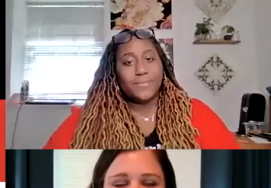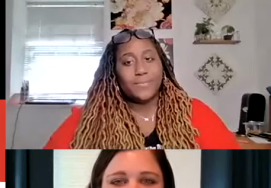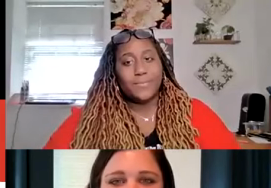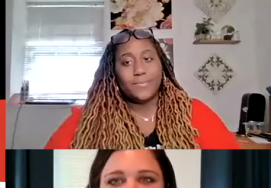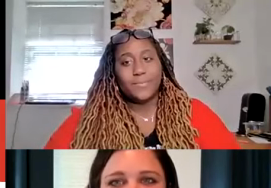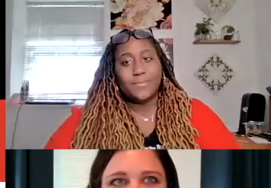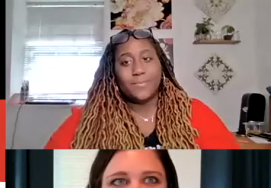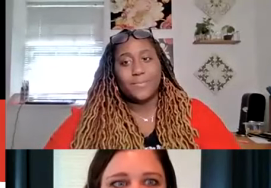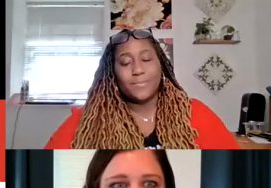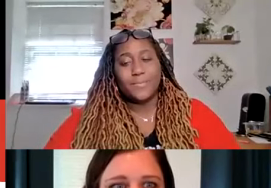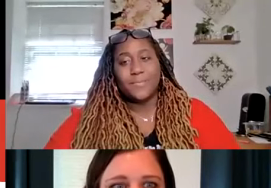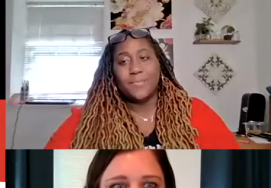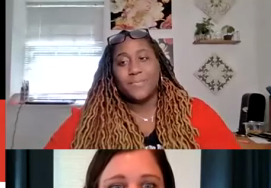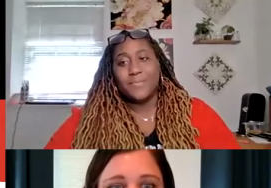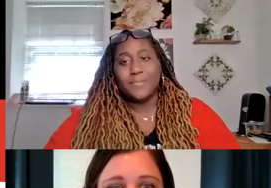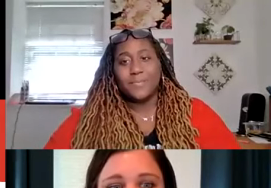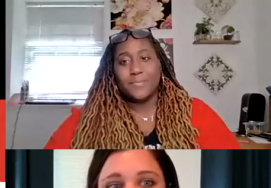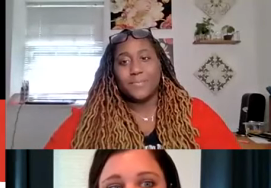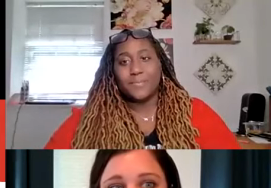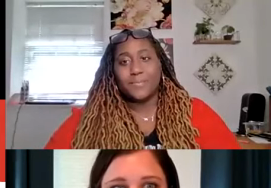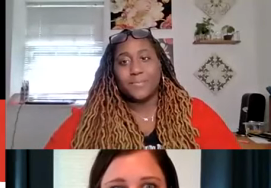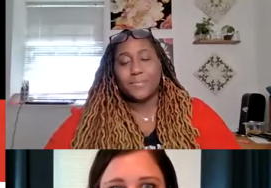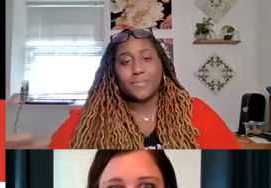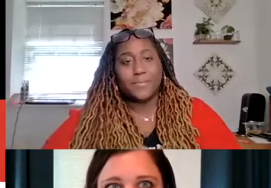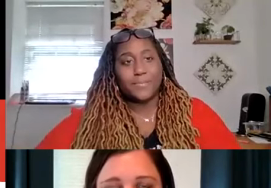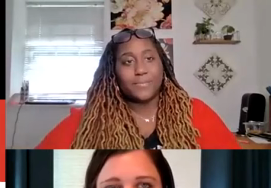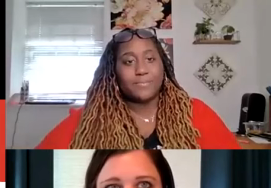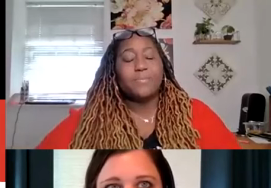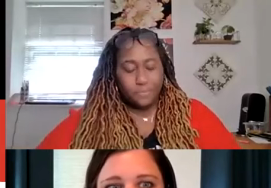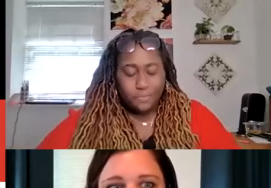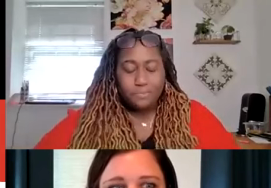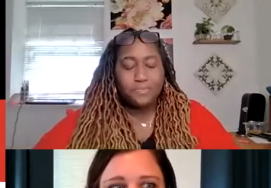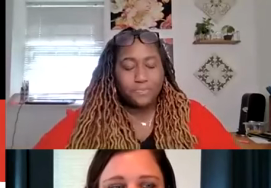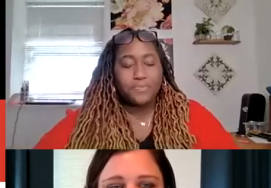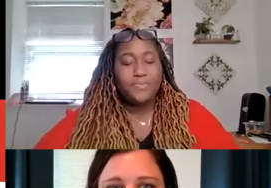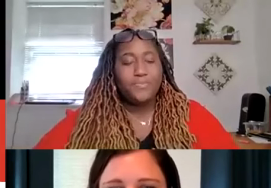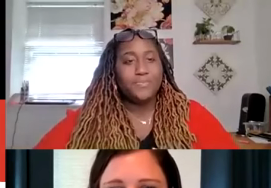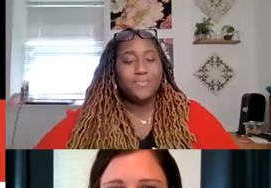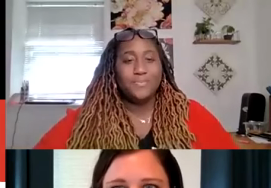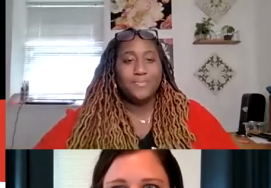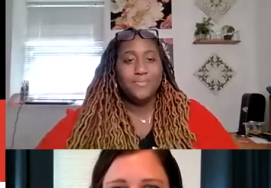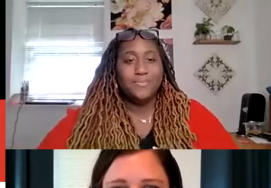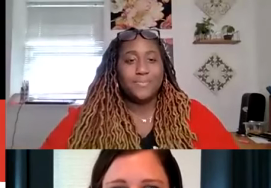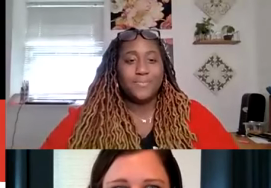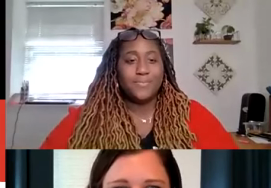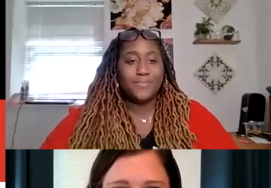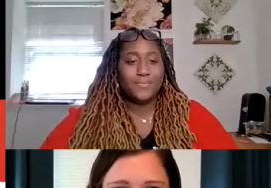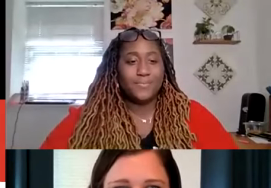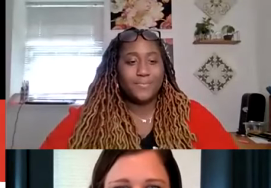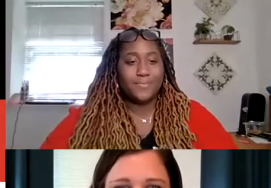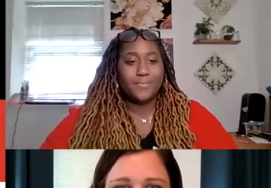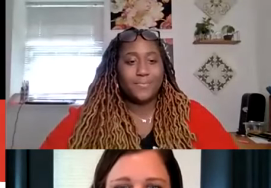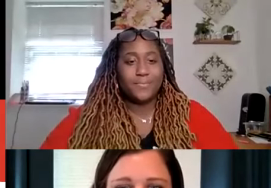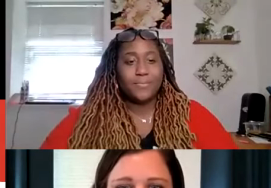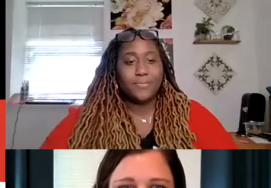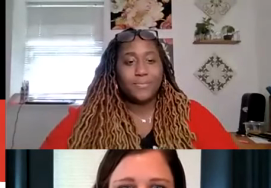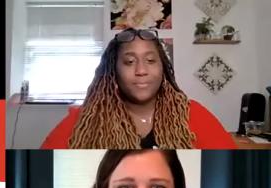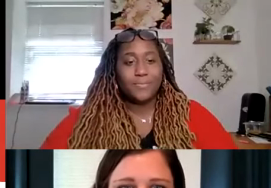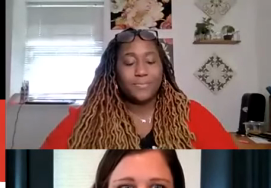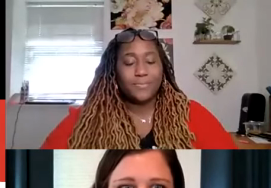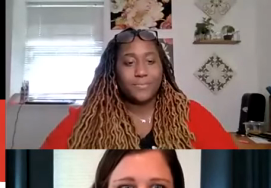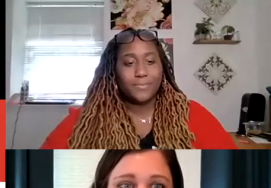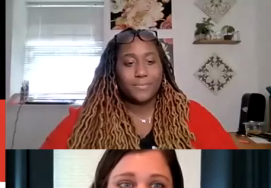No, thank you so much, Daywan. And this PowerPoint is available. I know it was attached at the beginning, but I think it's also on the platform.